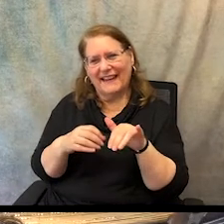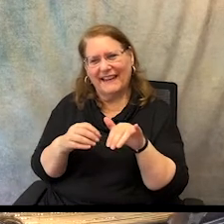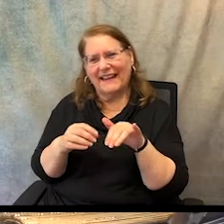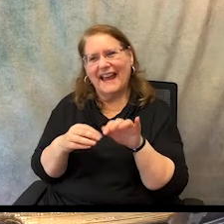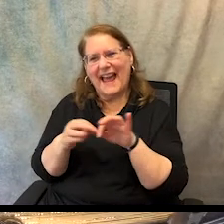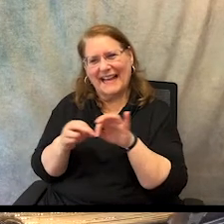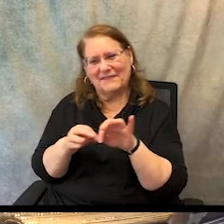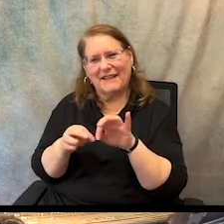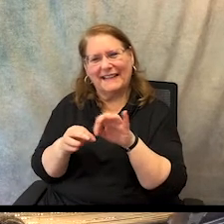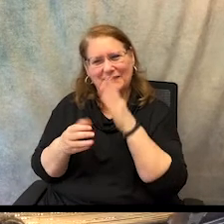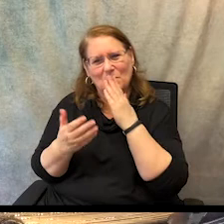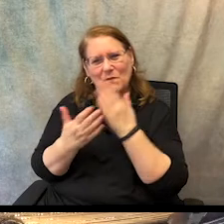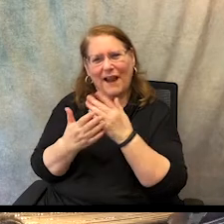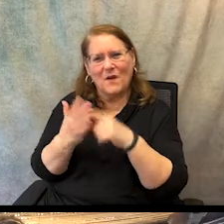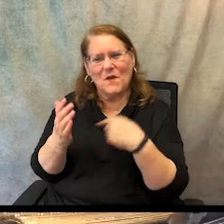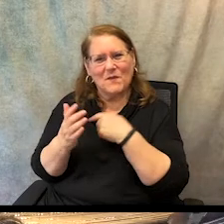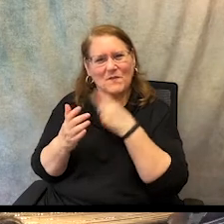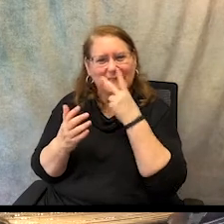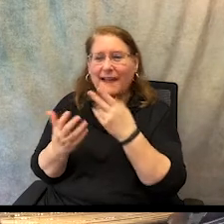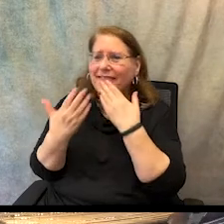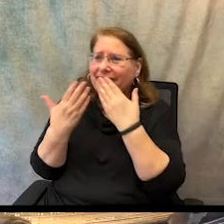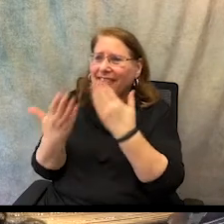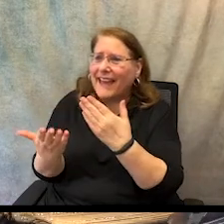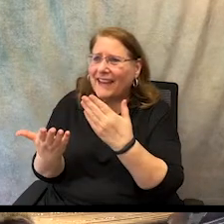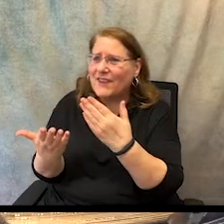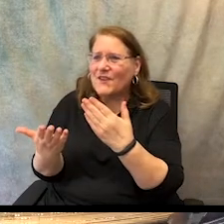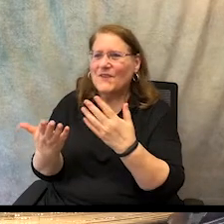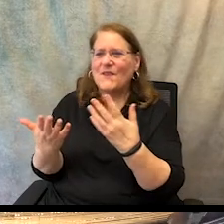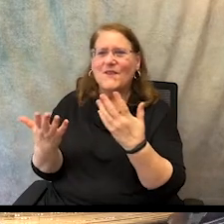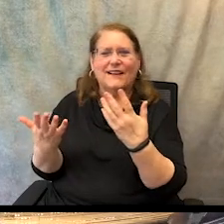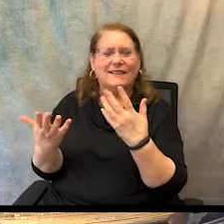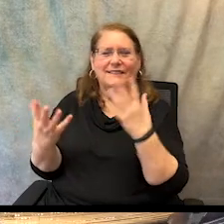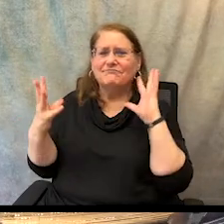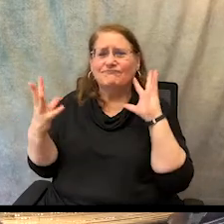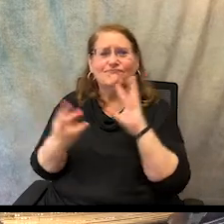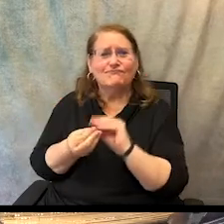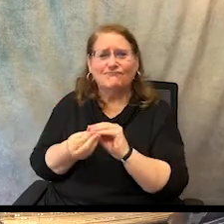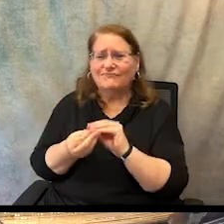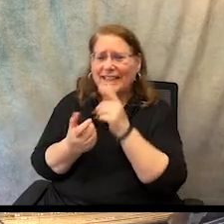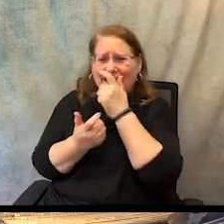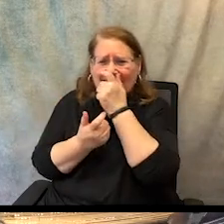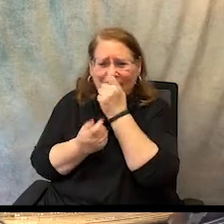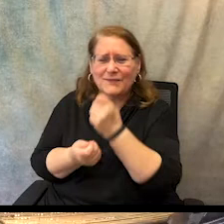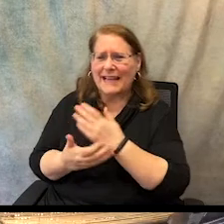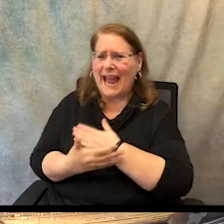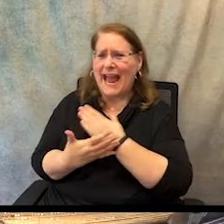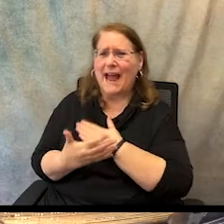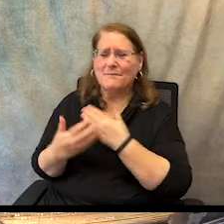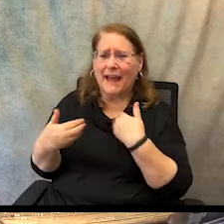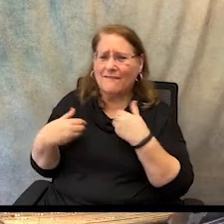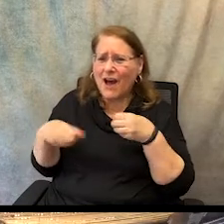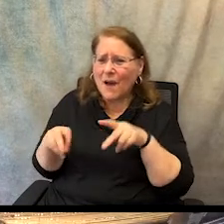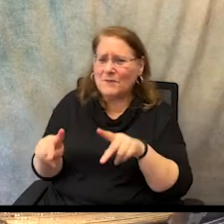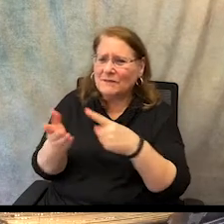that explains well what we see. Thank you, Manu. This is all very interesting. I'm glad we